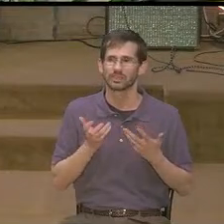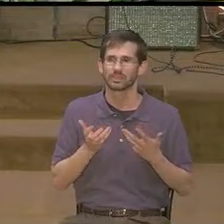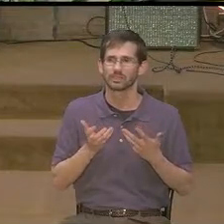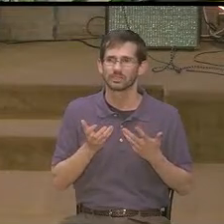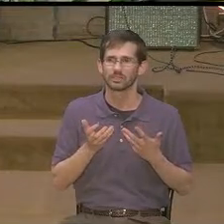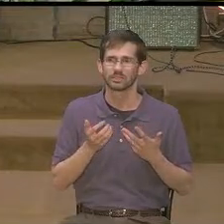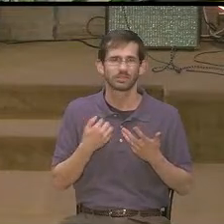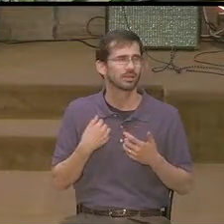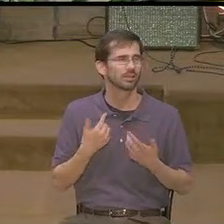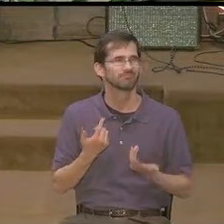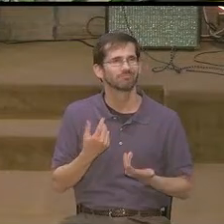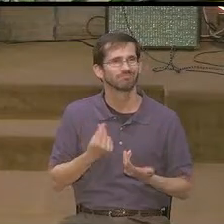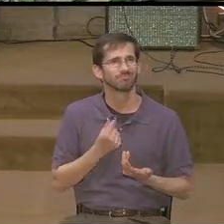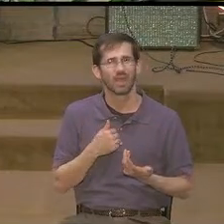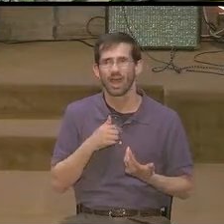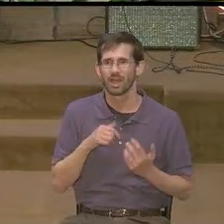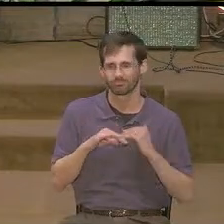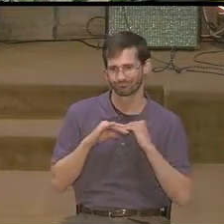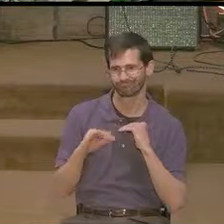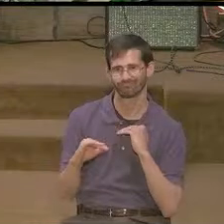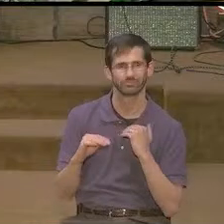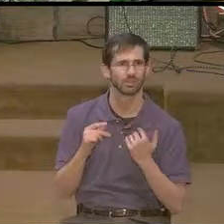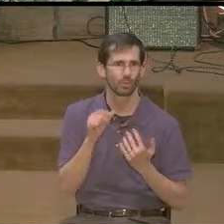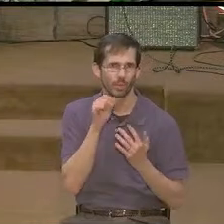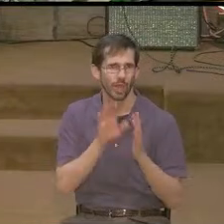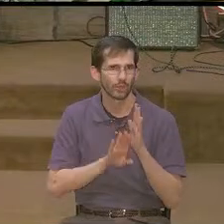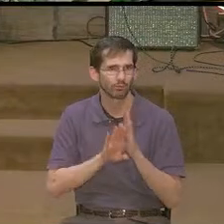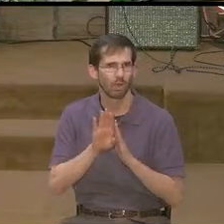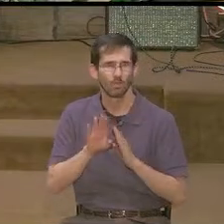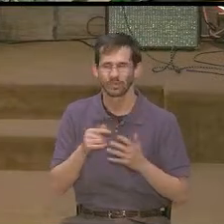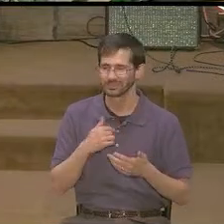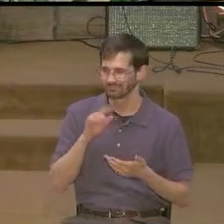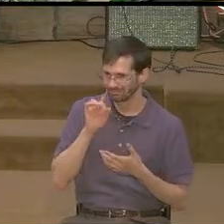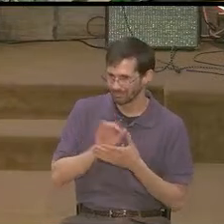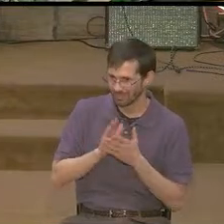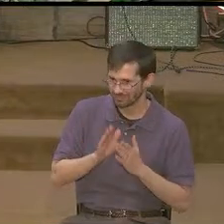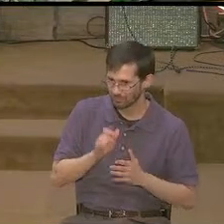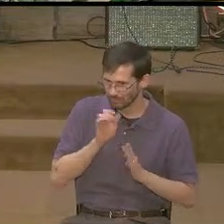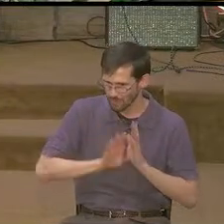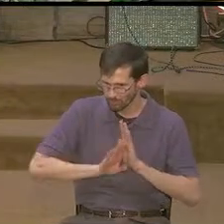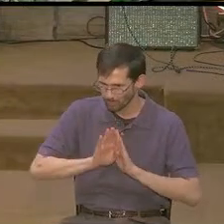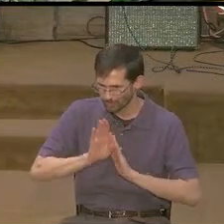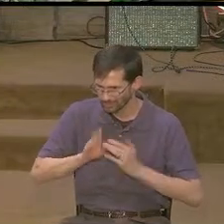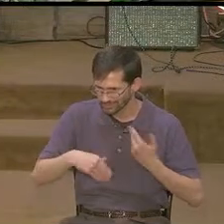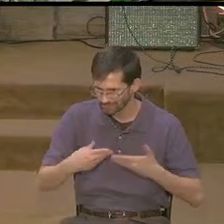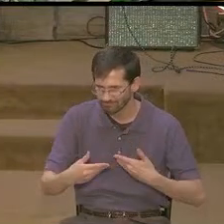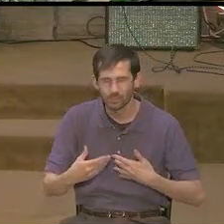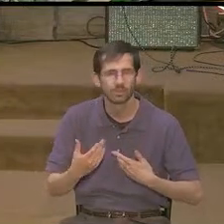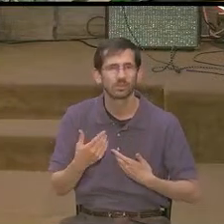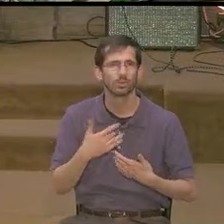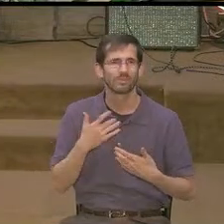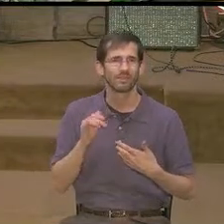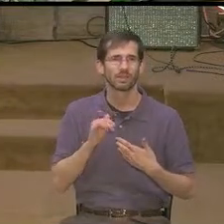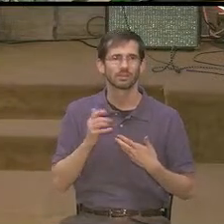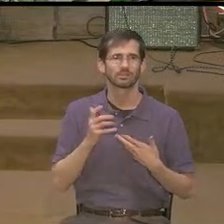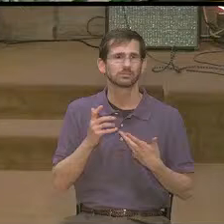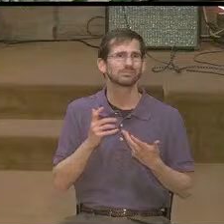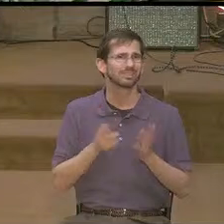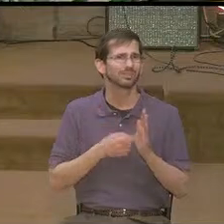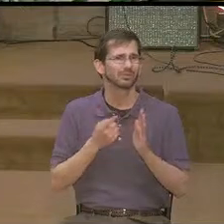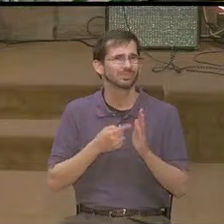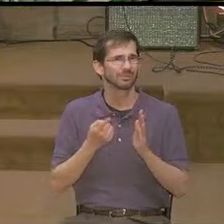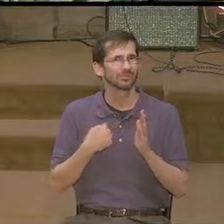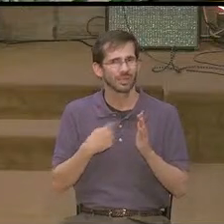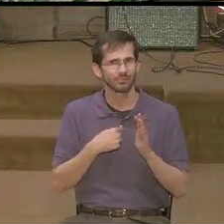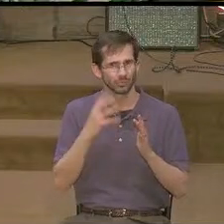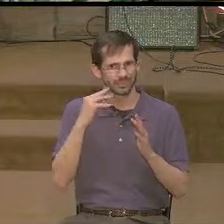know, growing. Or we feel like we're not, like, progressing as believers. We feel like we're not really, you know, we get to